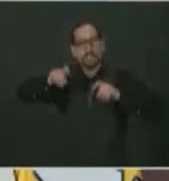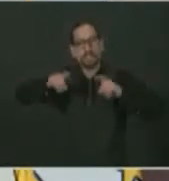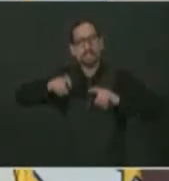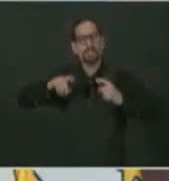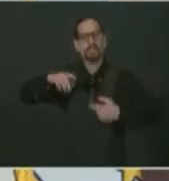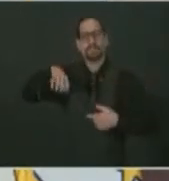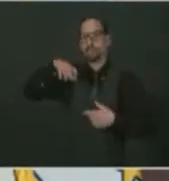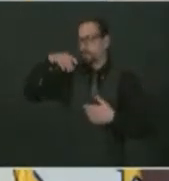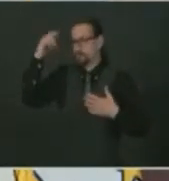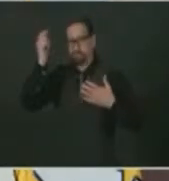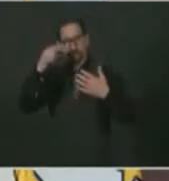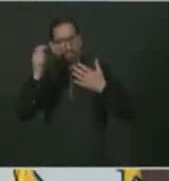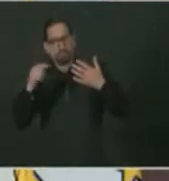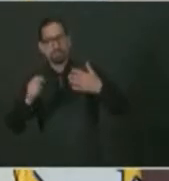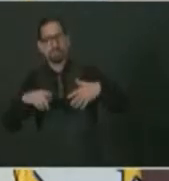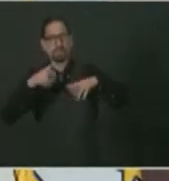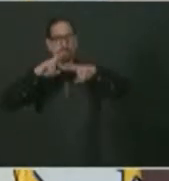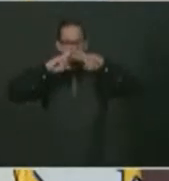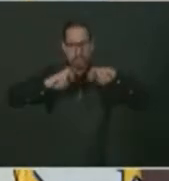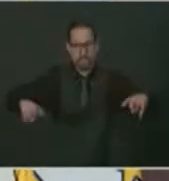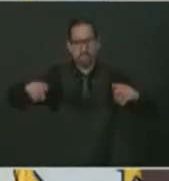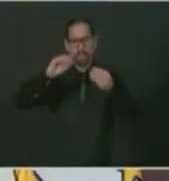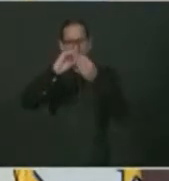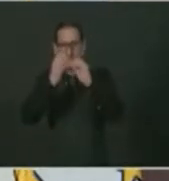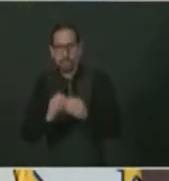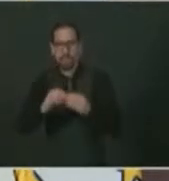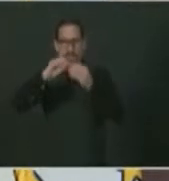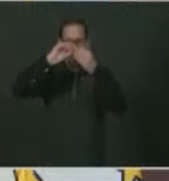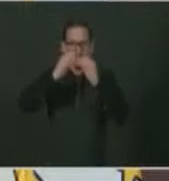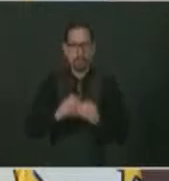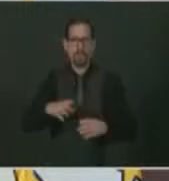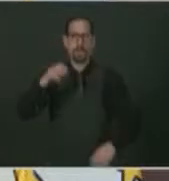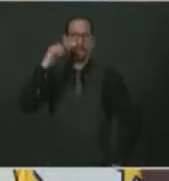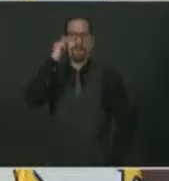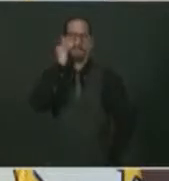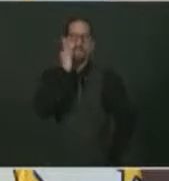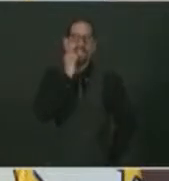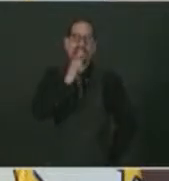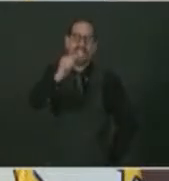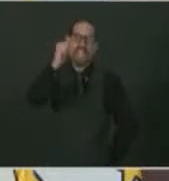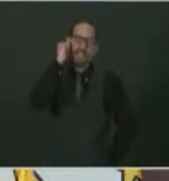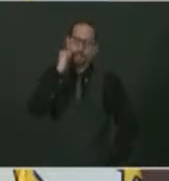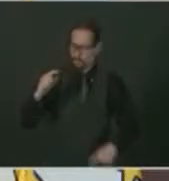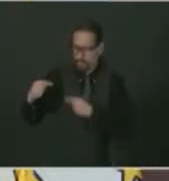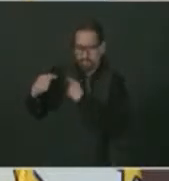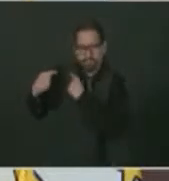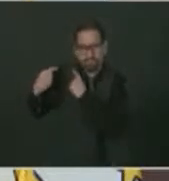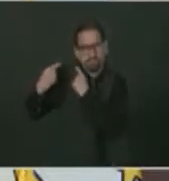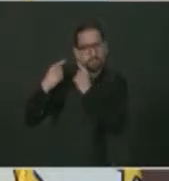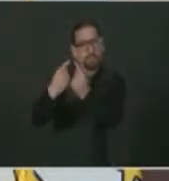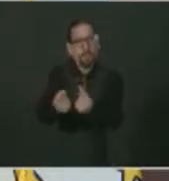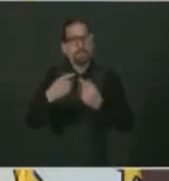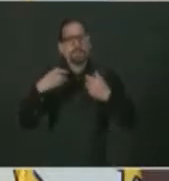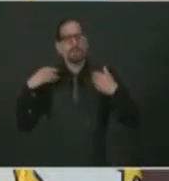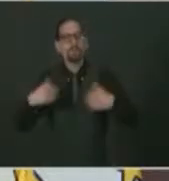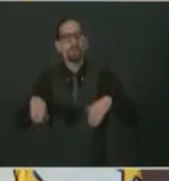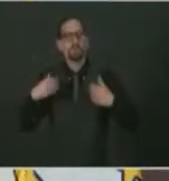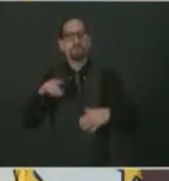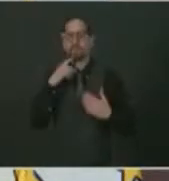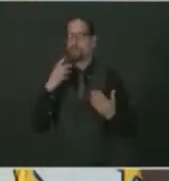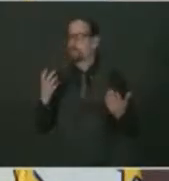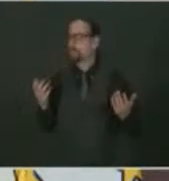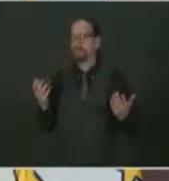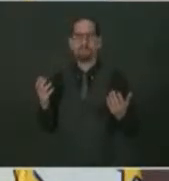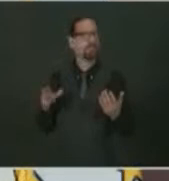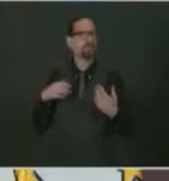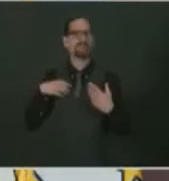analytics team gets it done every day, and they have since the very beginning. They are the heartbeat of